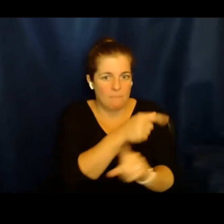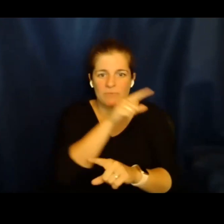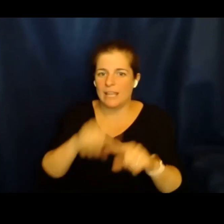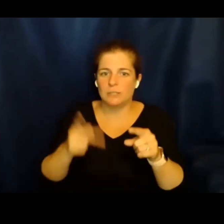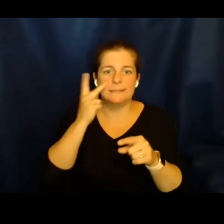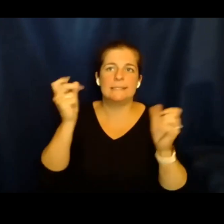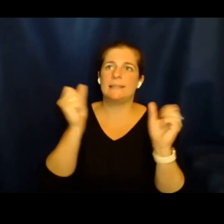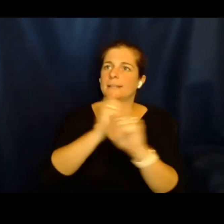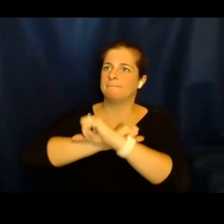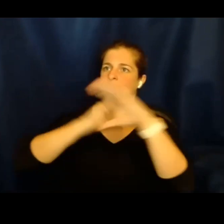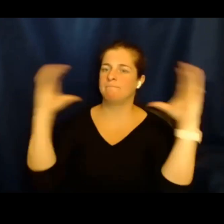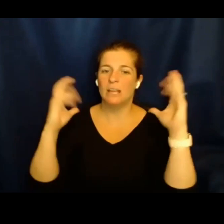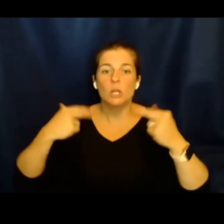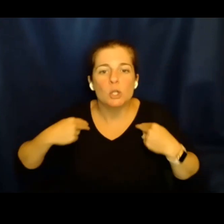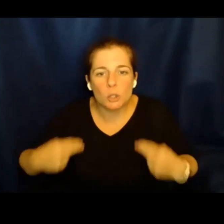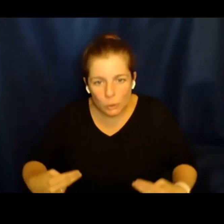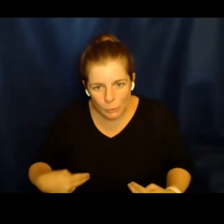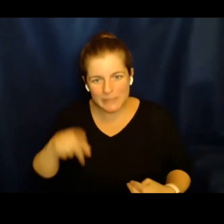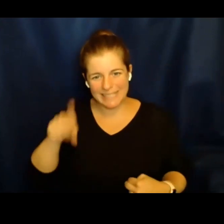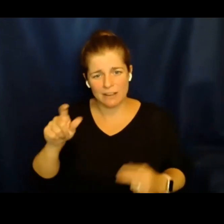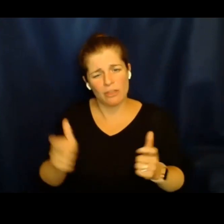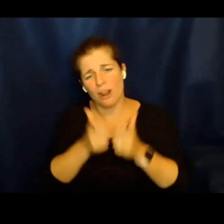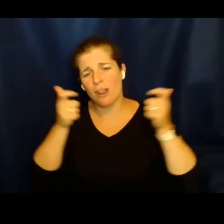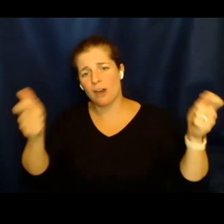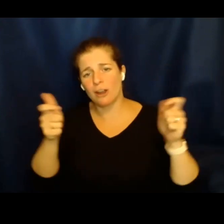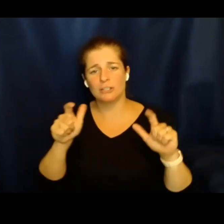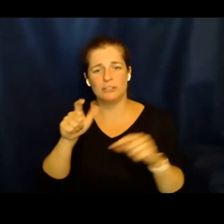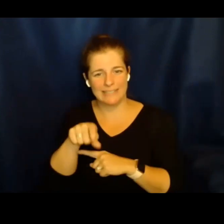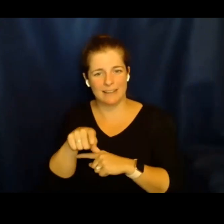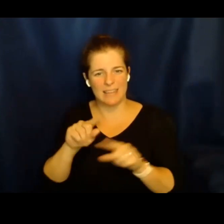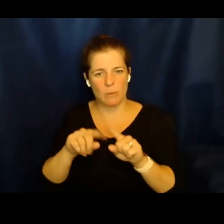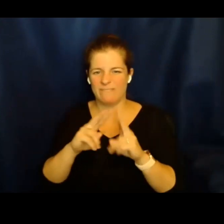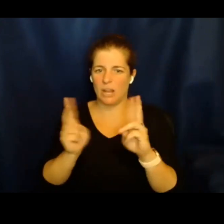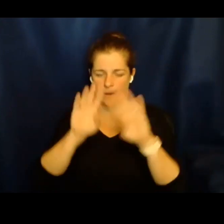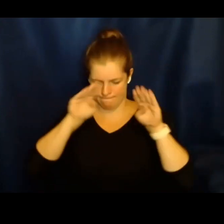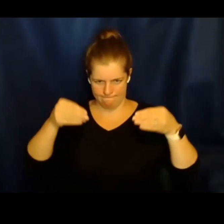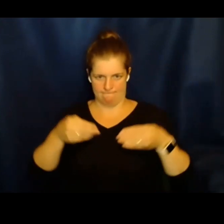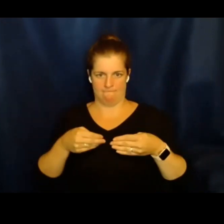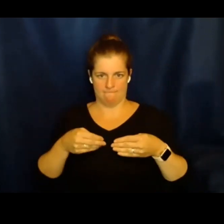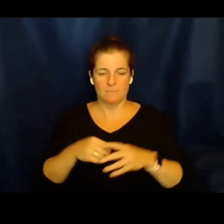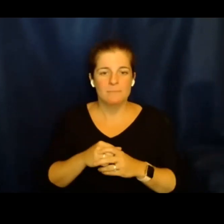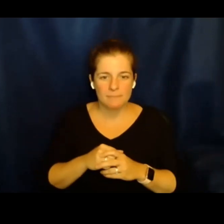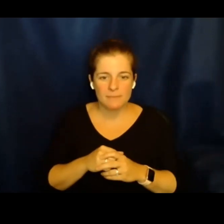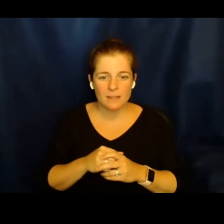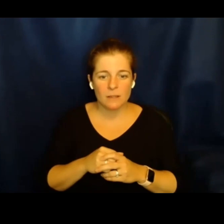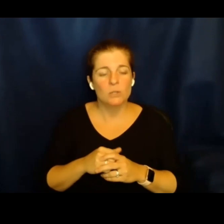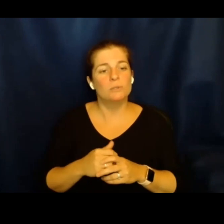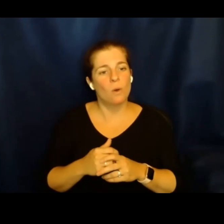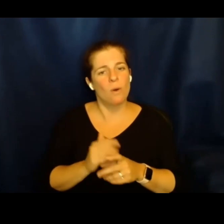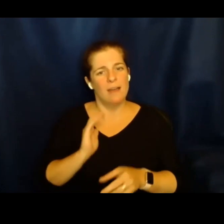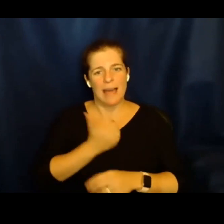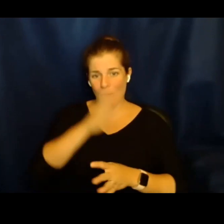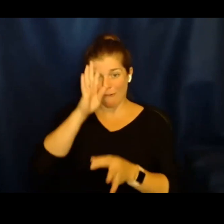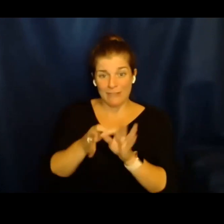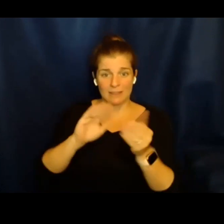need, the human need. And I think that what should catch our attention in our faith communities